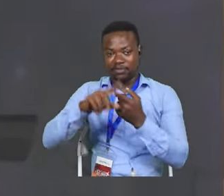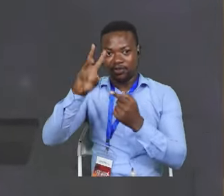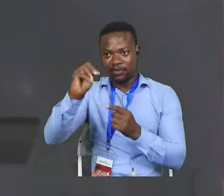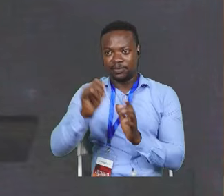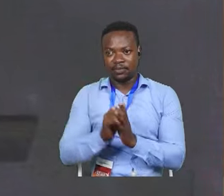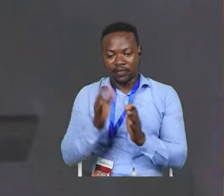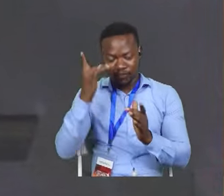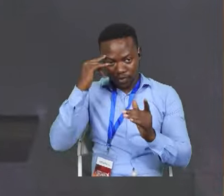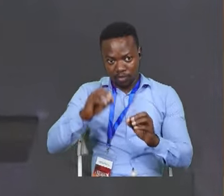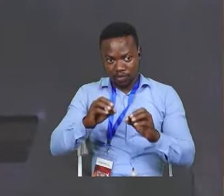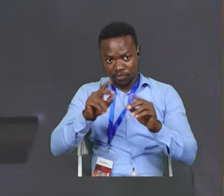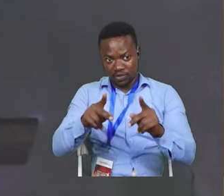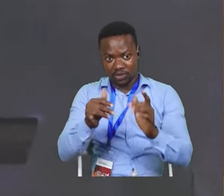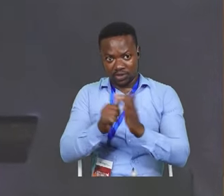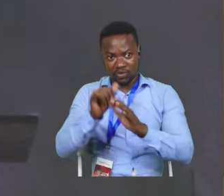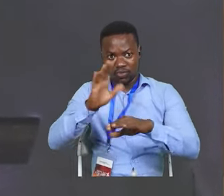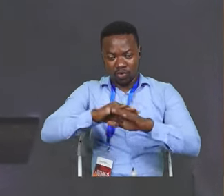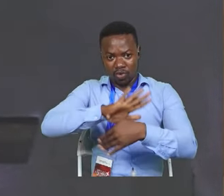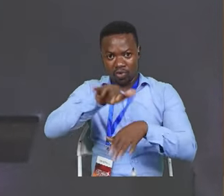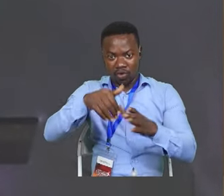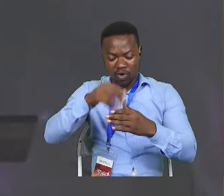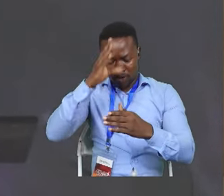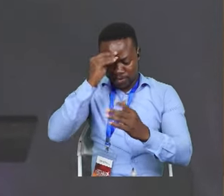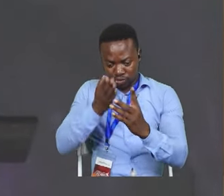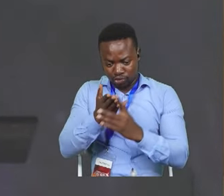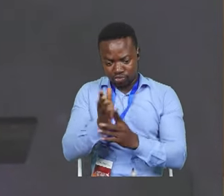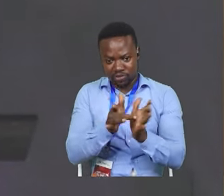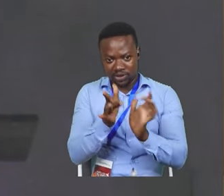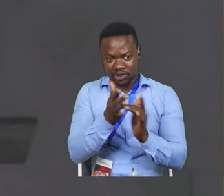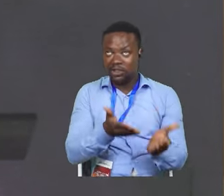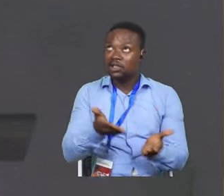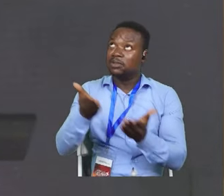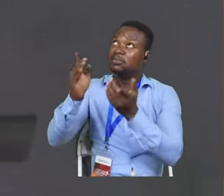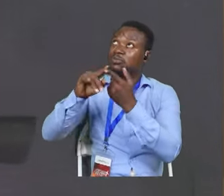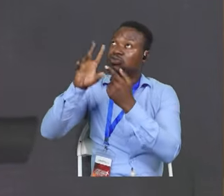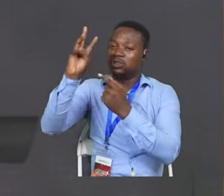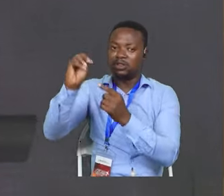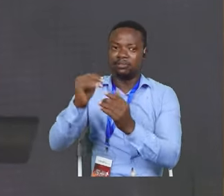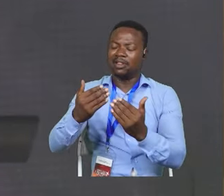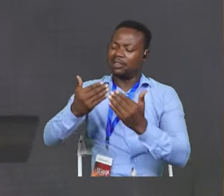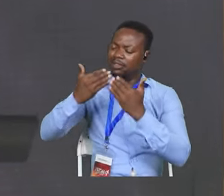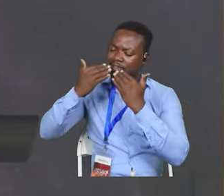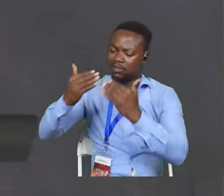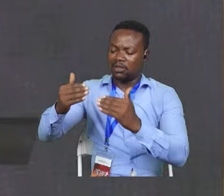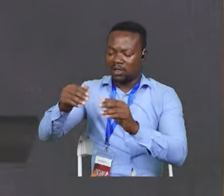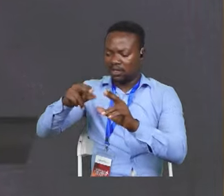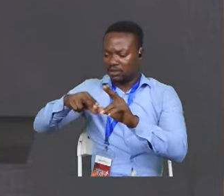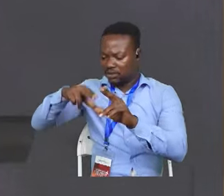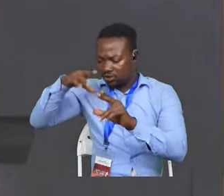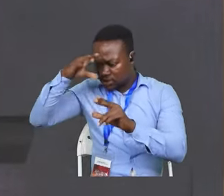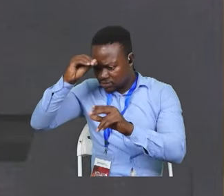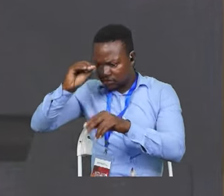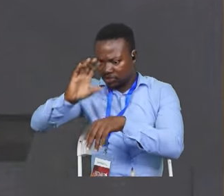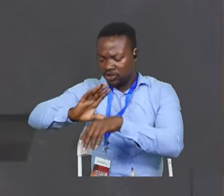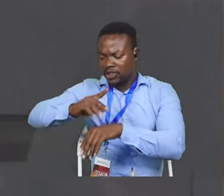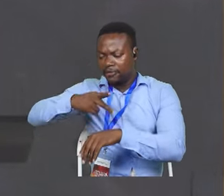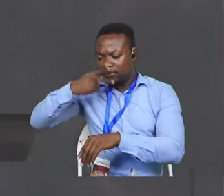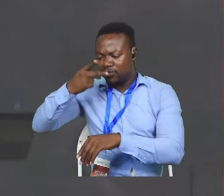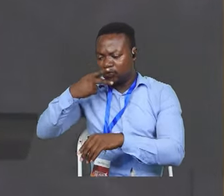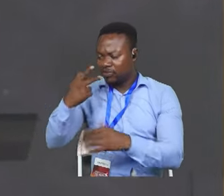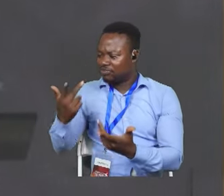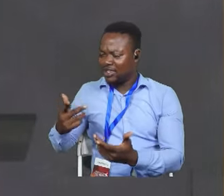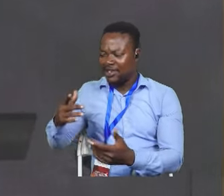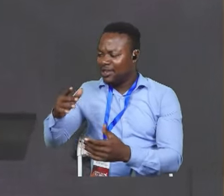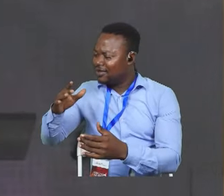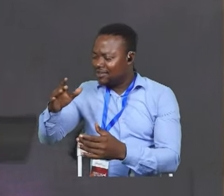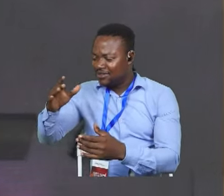such opportunity to call all men through Jesus to himself. Papa, chairman of the Church of Pentecost.